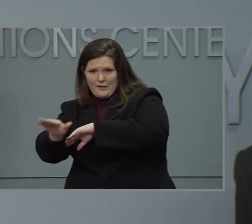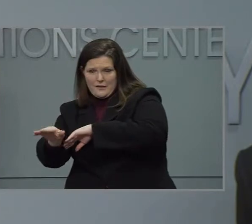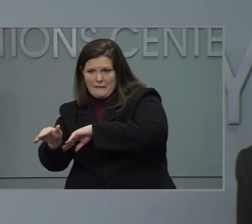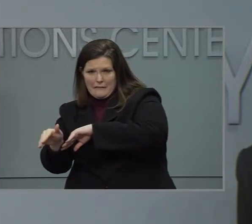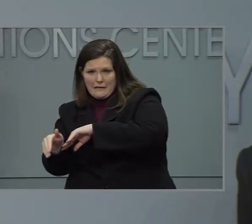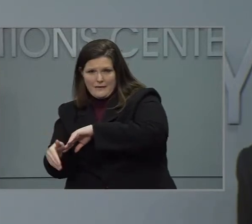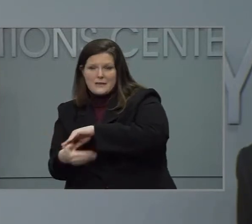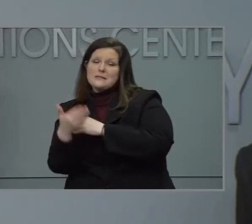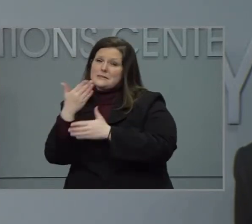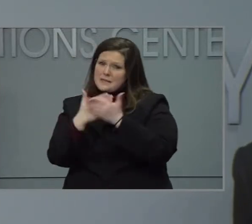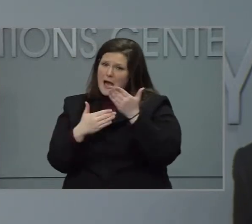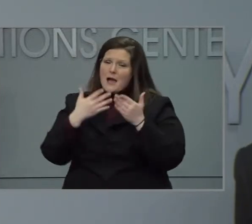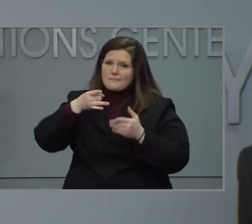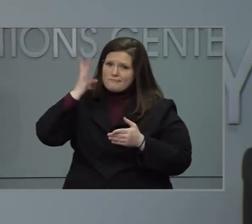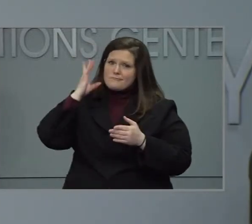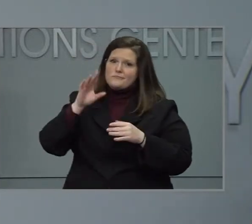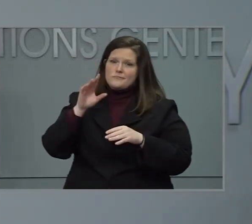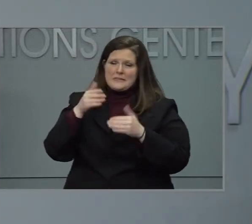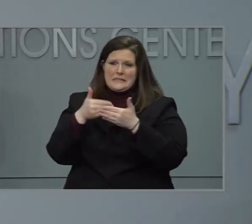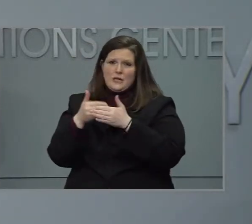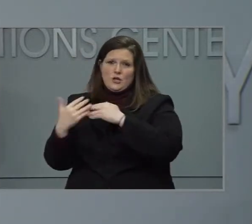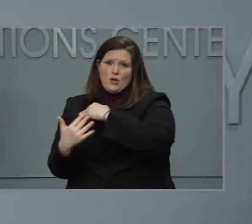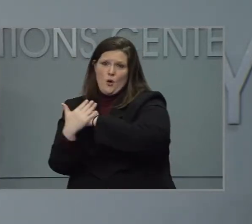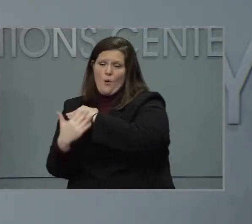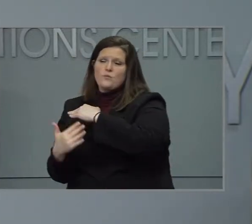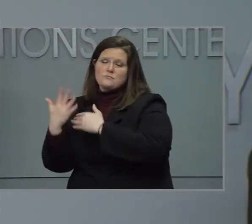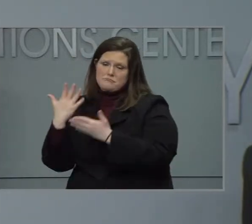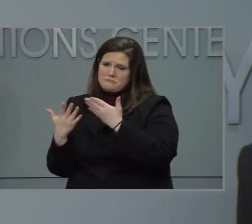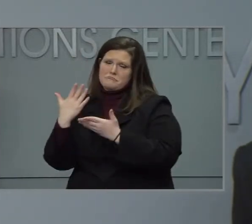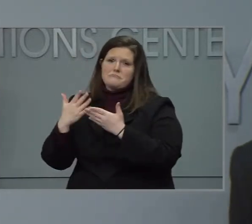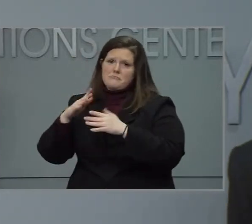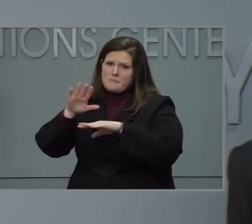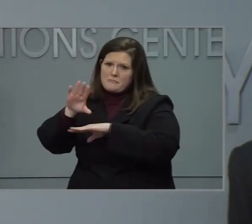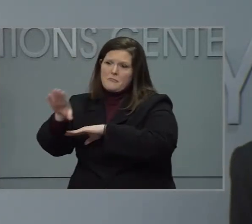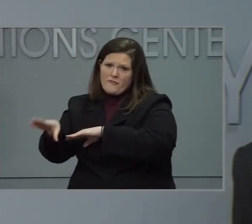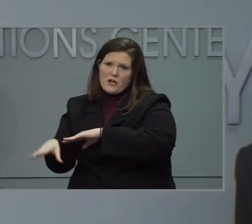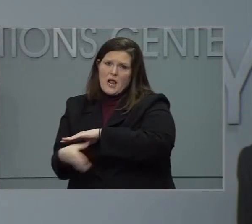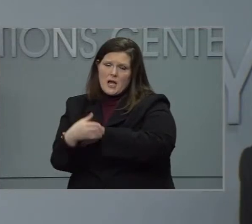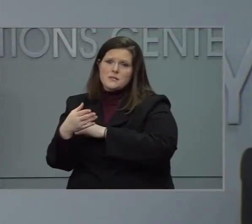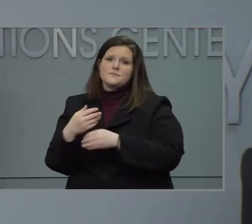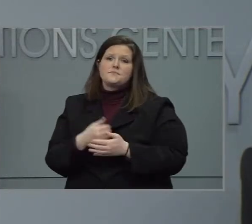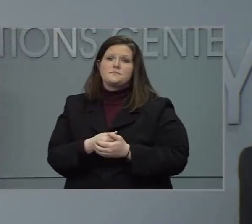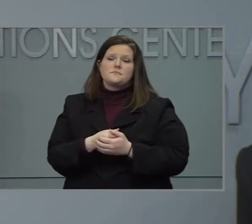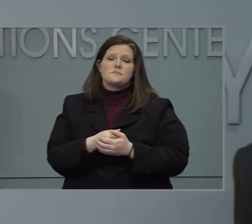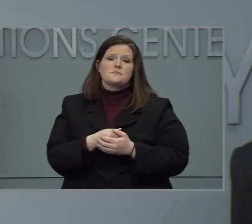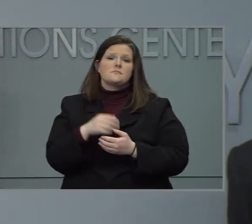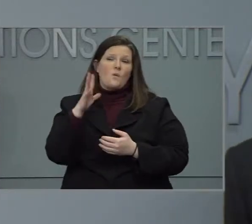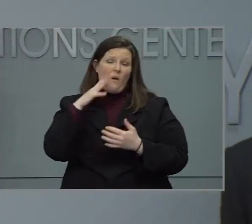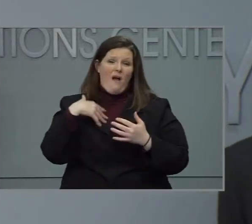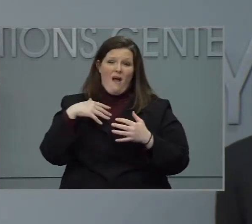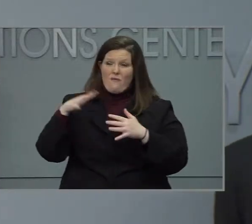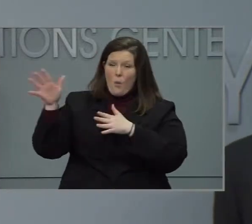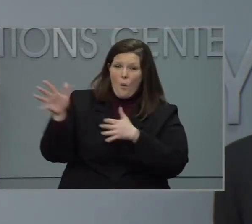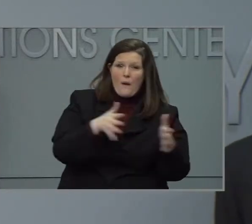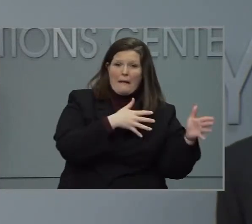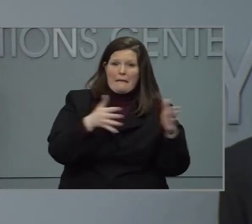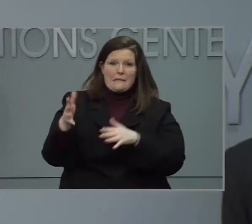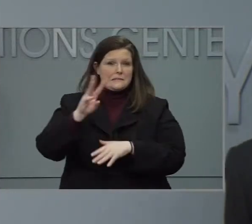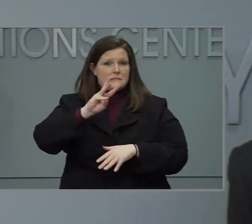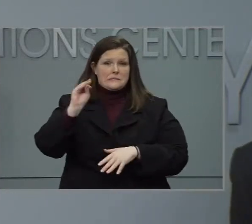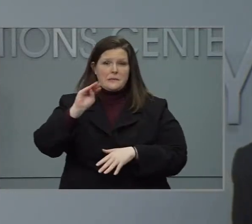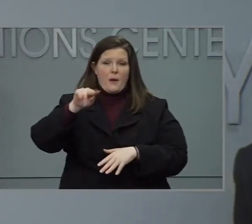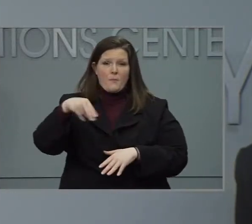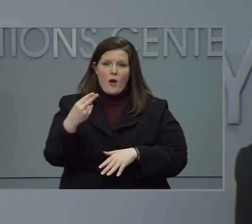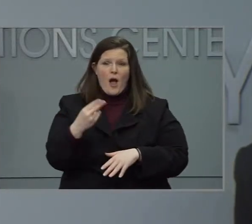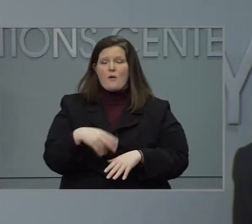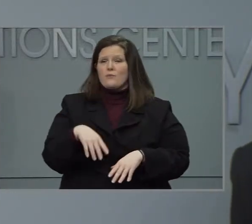may continue overnight Thursday near the coast. Damaging wind gusts in excess of 60 miles per hour and large hail of 1 to 2 inches